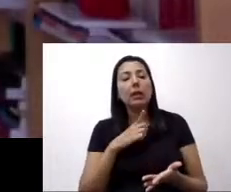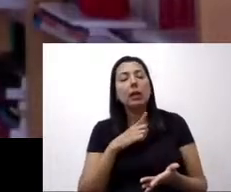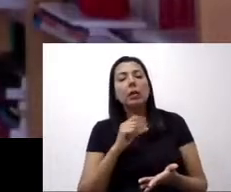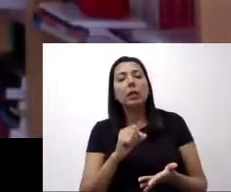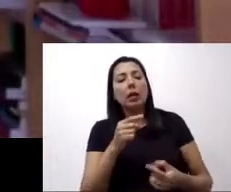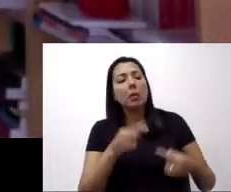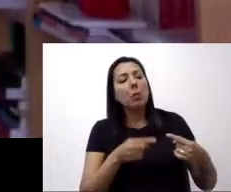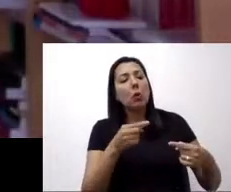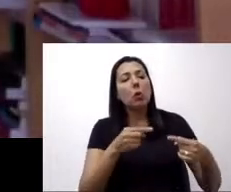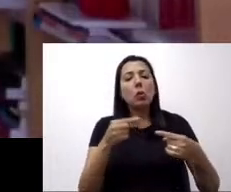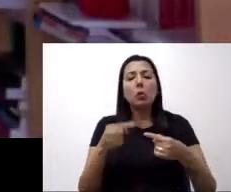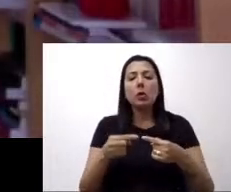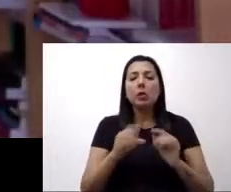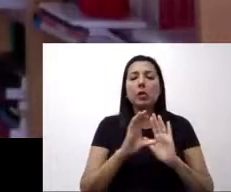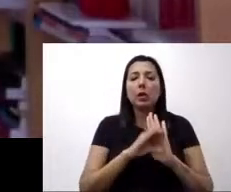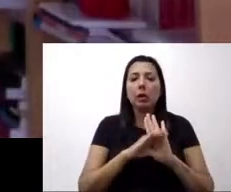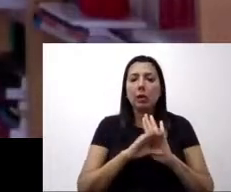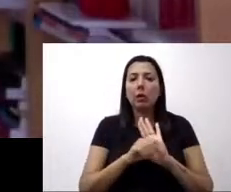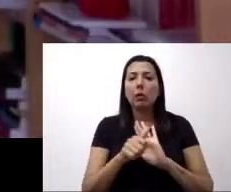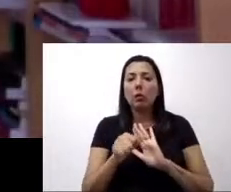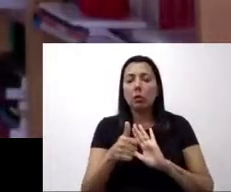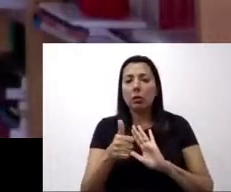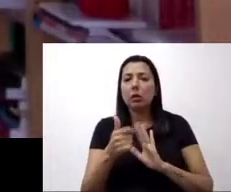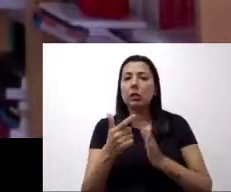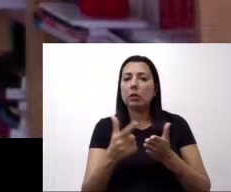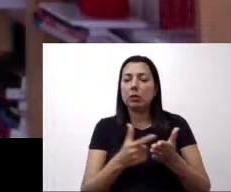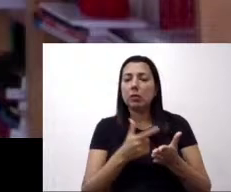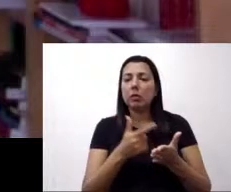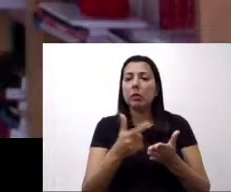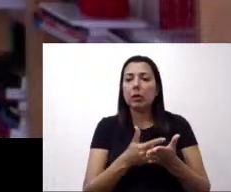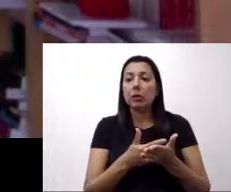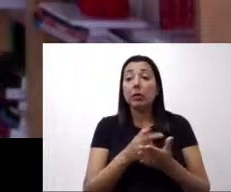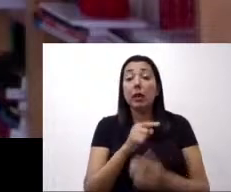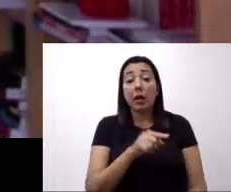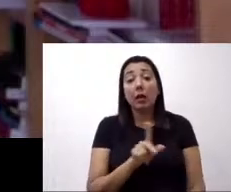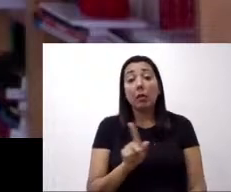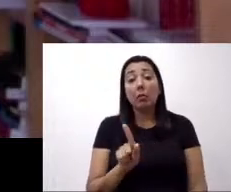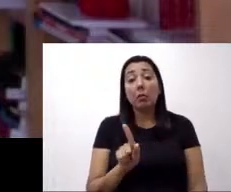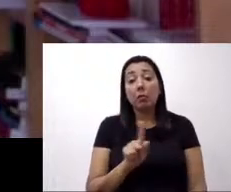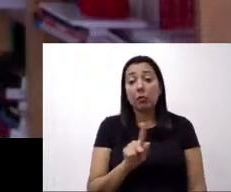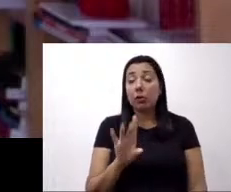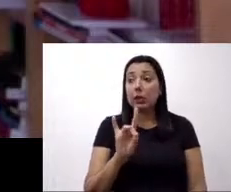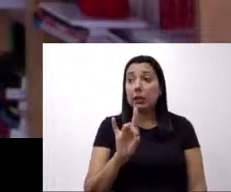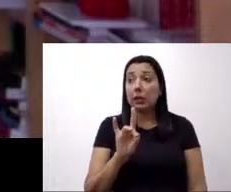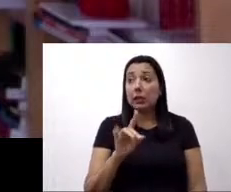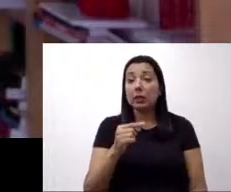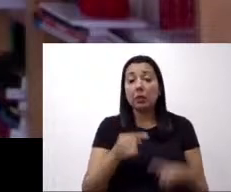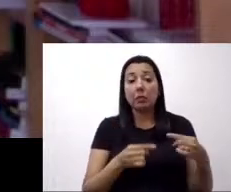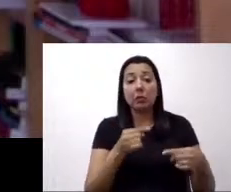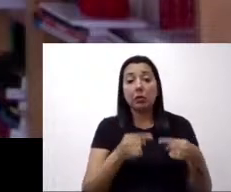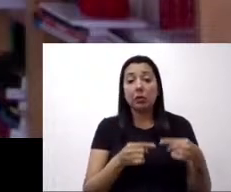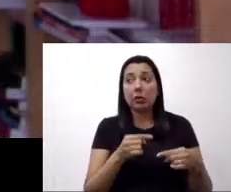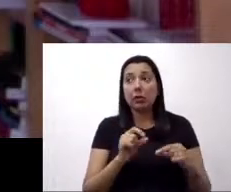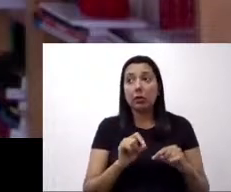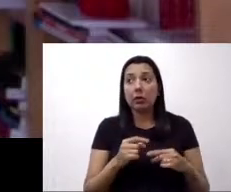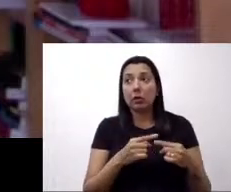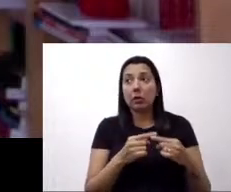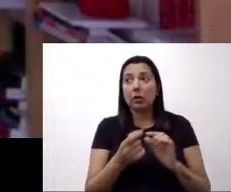book. Gwenaëlle is a professor of political science at the University of Paris North, Sorbonne.